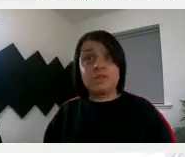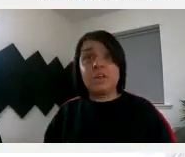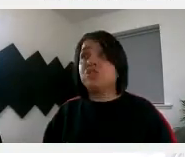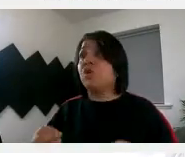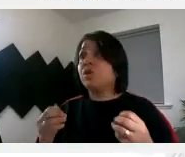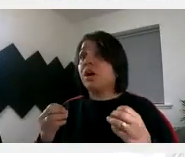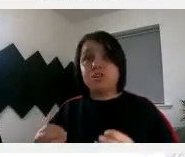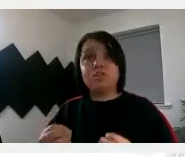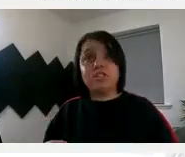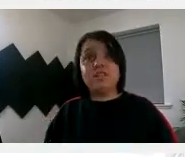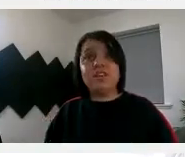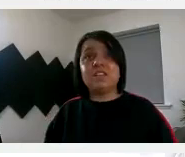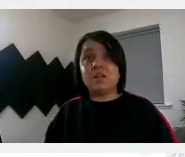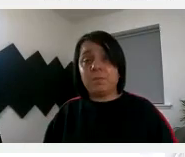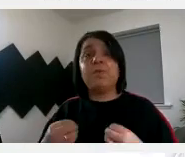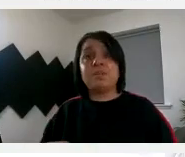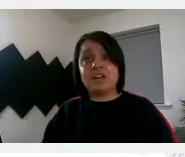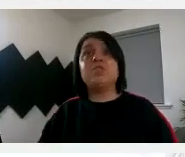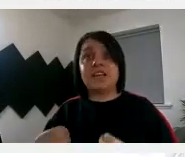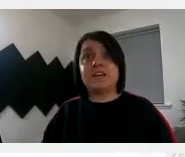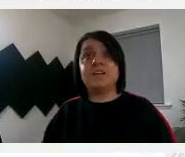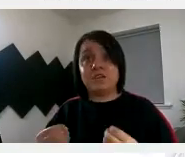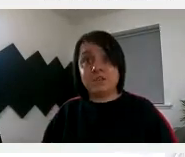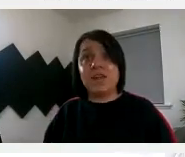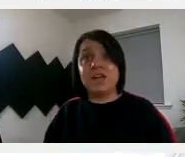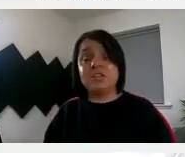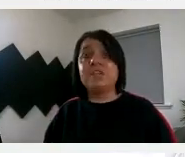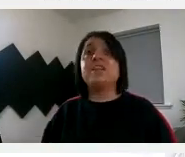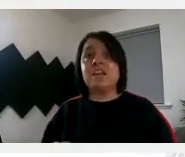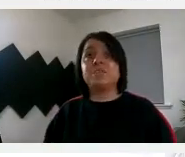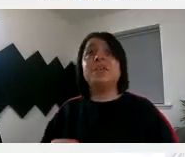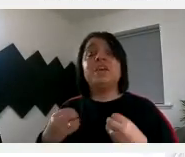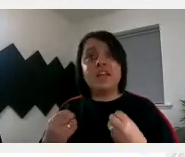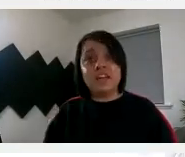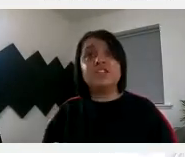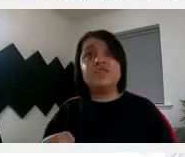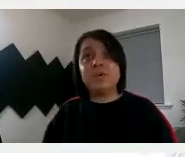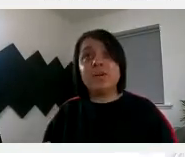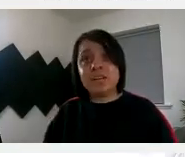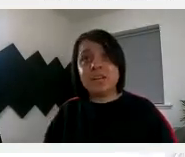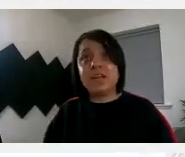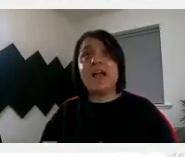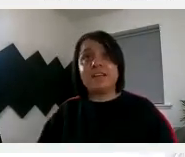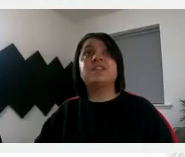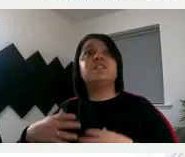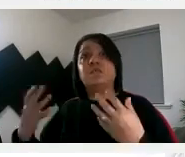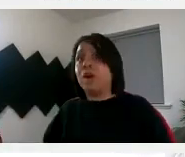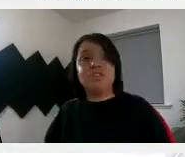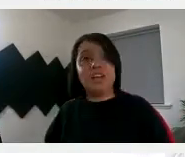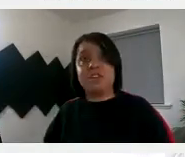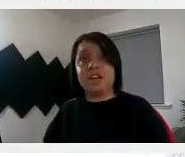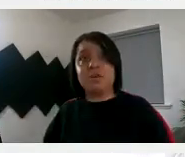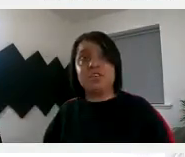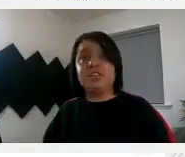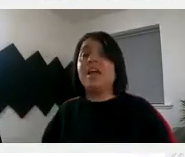jobs. So on your CVs, put down your languages. Say I speak English fluently and what